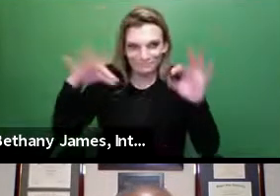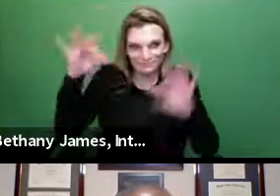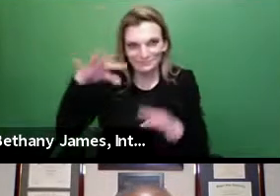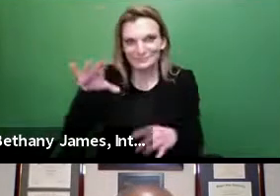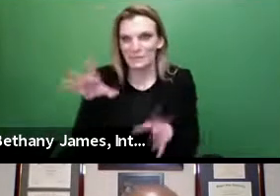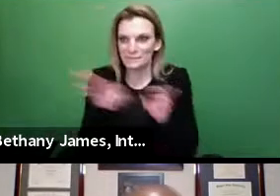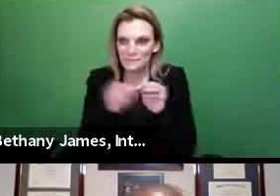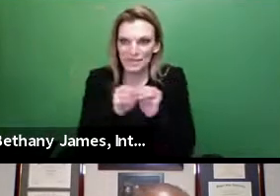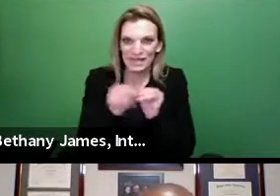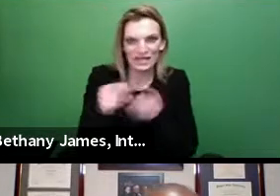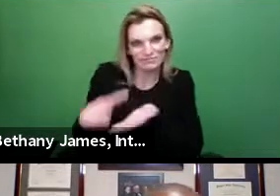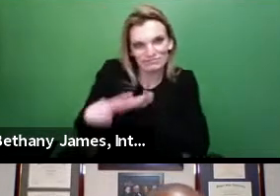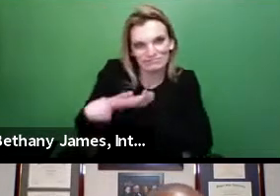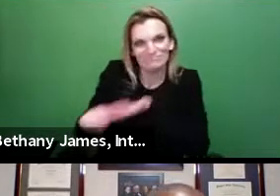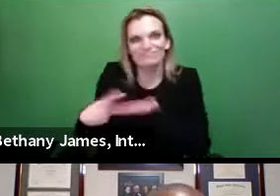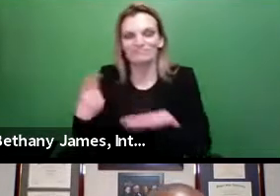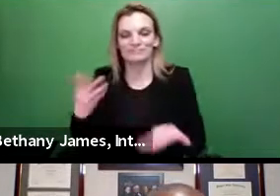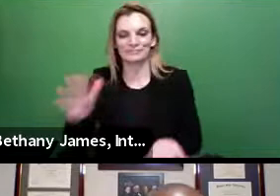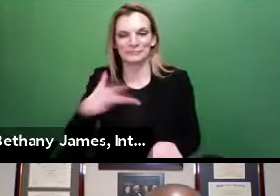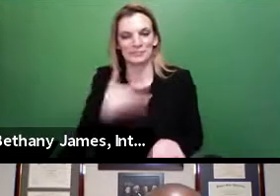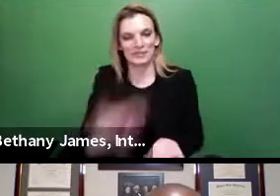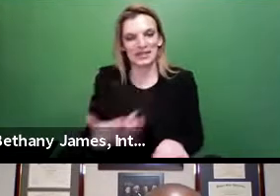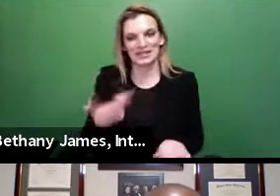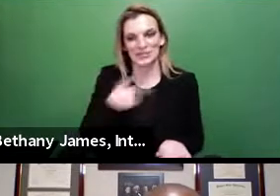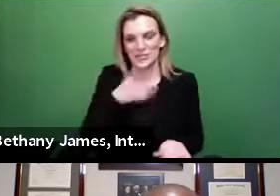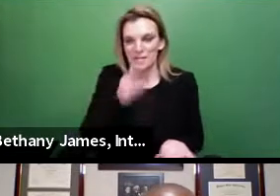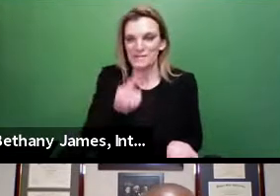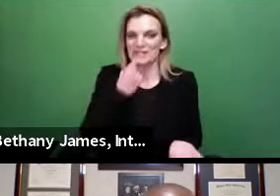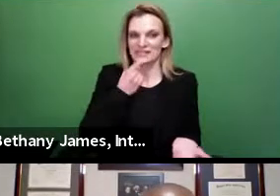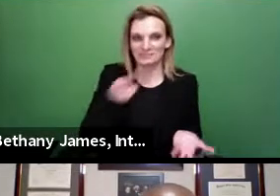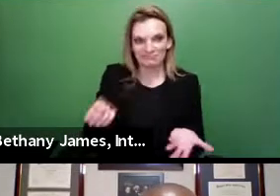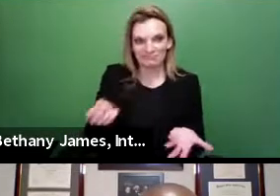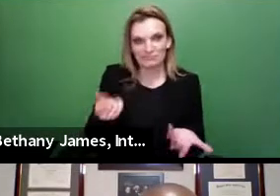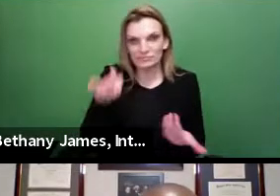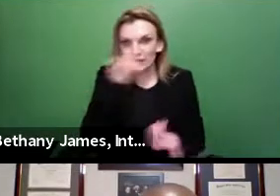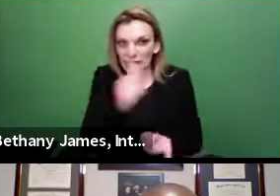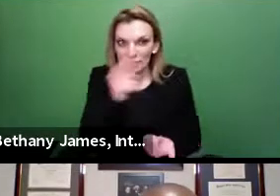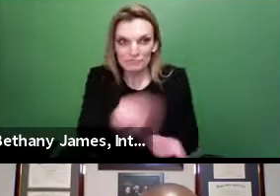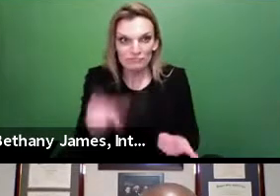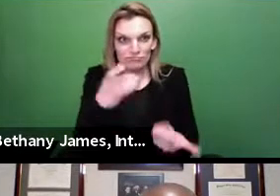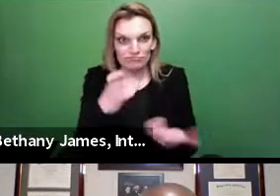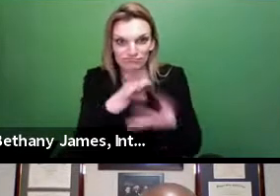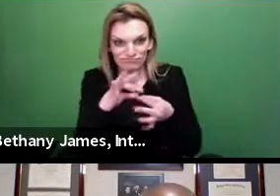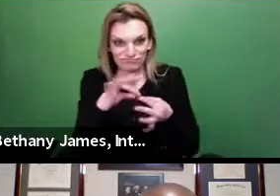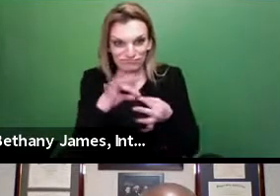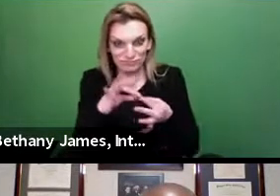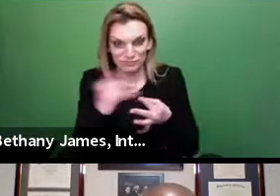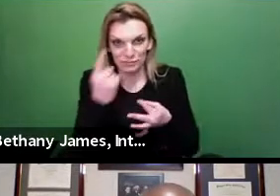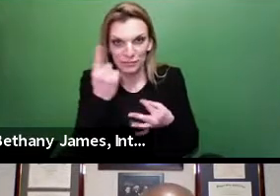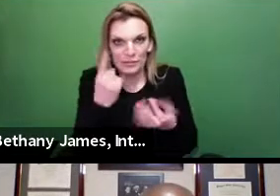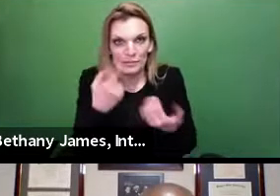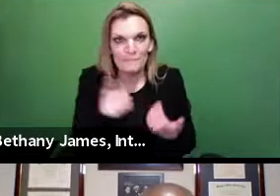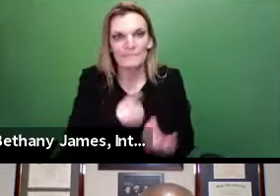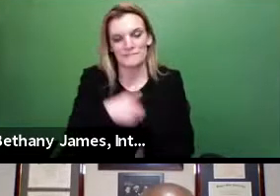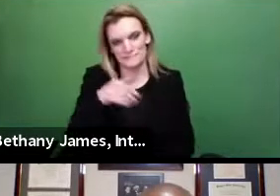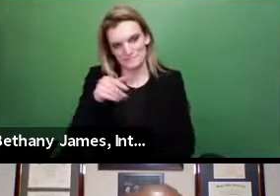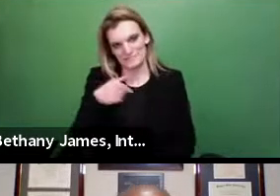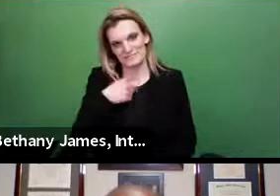the meeting, which will be missed. Would you like to say a few words? Of course.